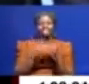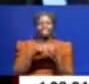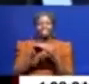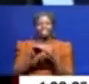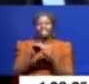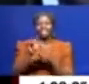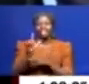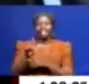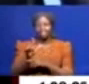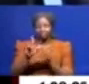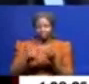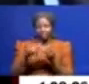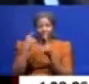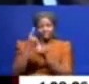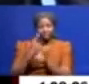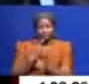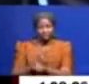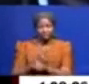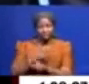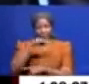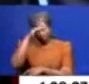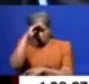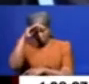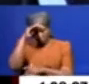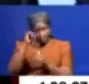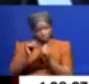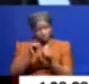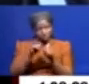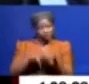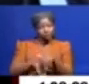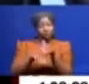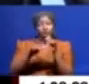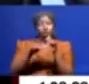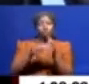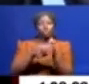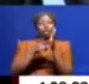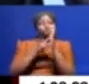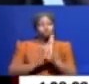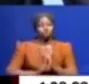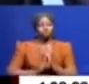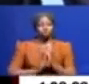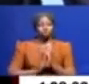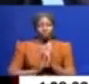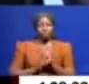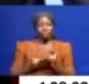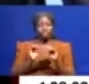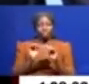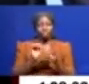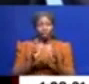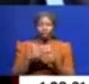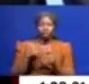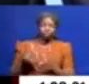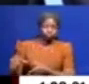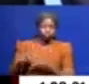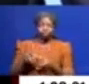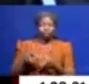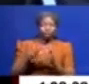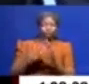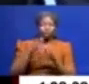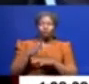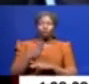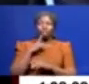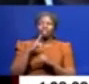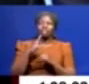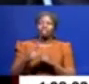alcoholic drinks which do not comply with the necessary regulatory requirements, we've poured in excess of 160 liters